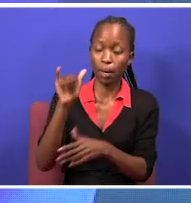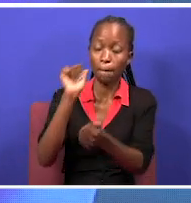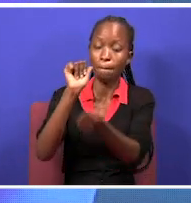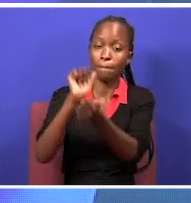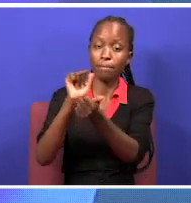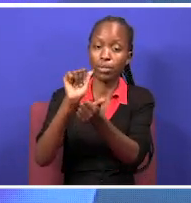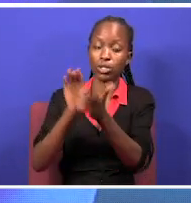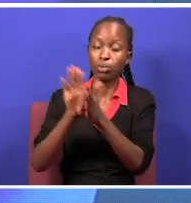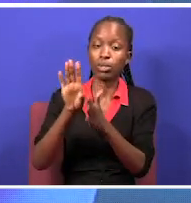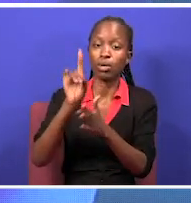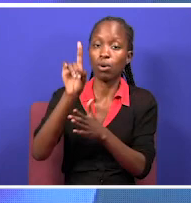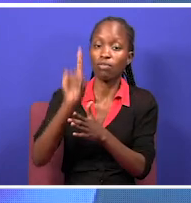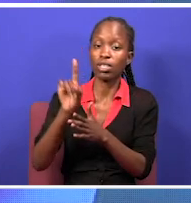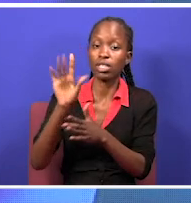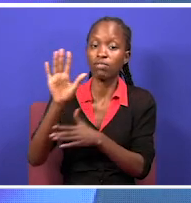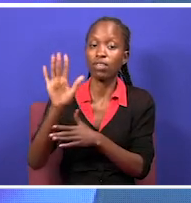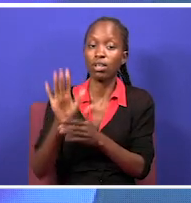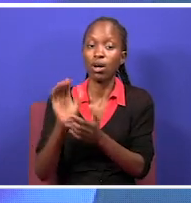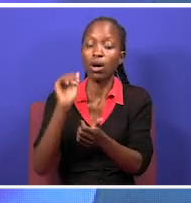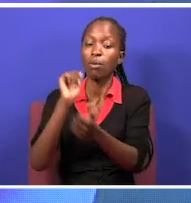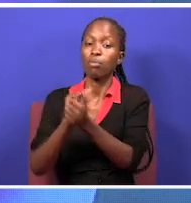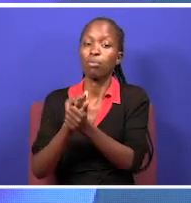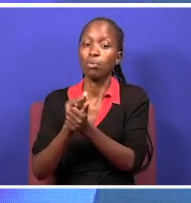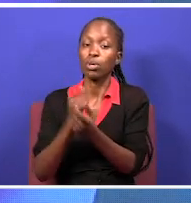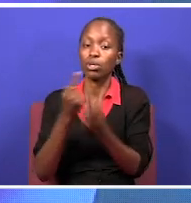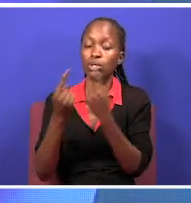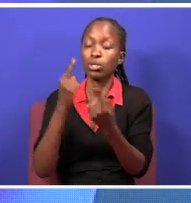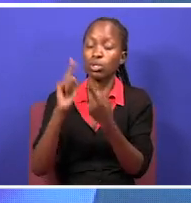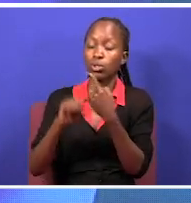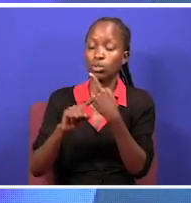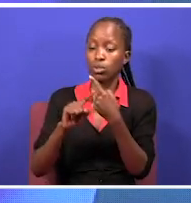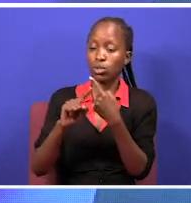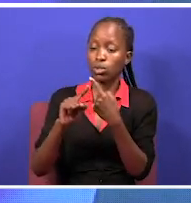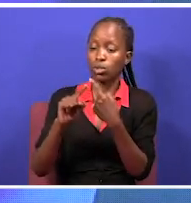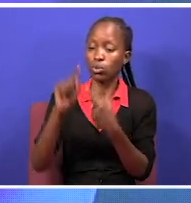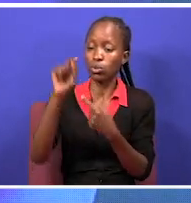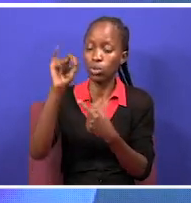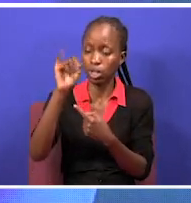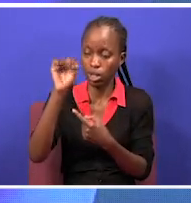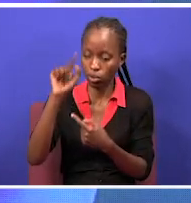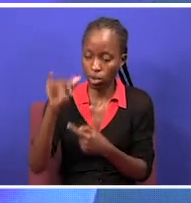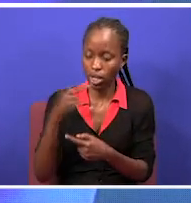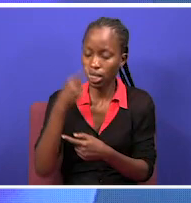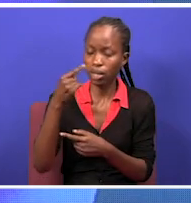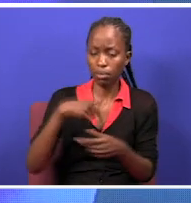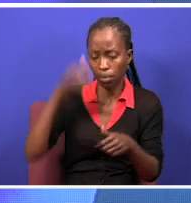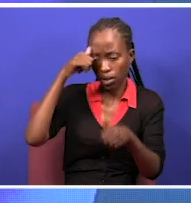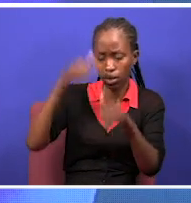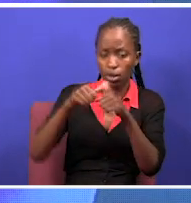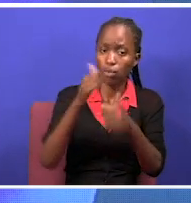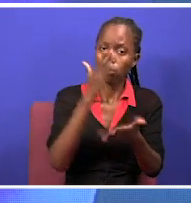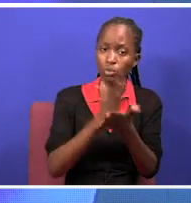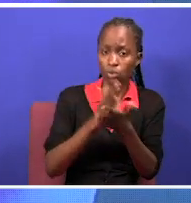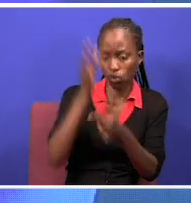2 Timothy chapter 1, verse 5, Paul speaking to Timothy says to him, I've been reminded of your sincere